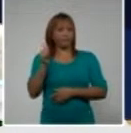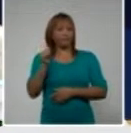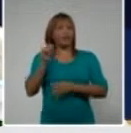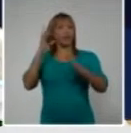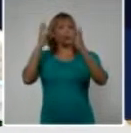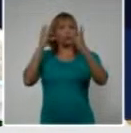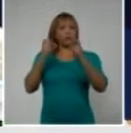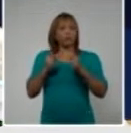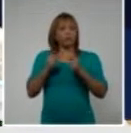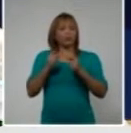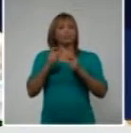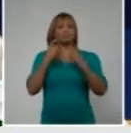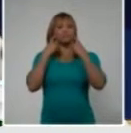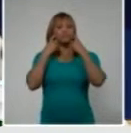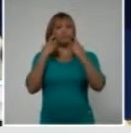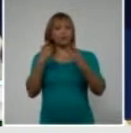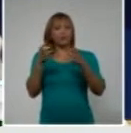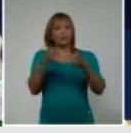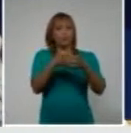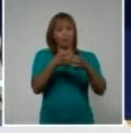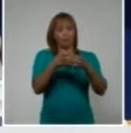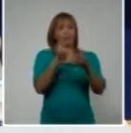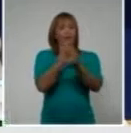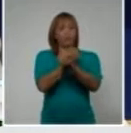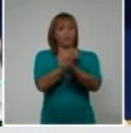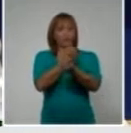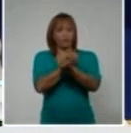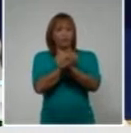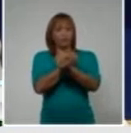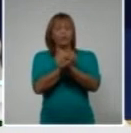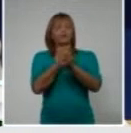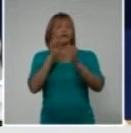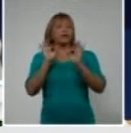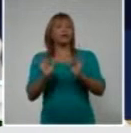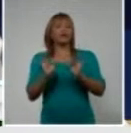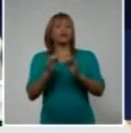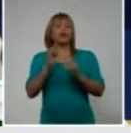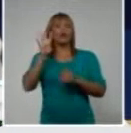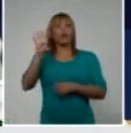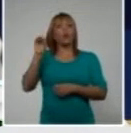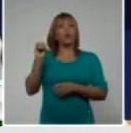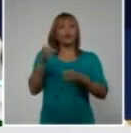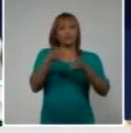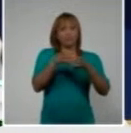female, which maintains a balance that is 50.2% and